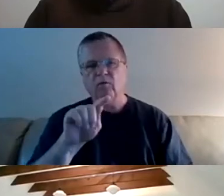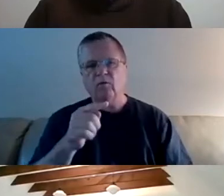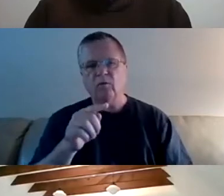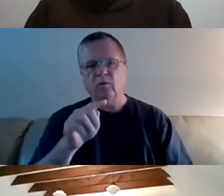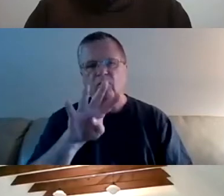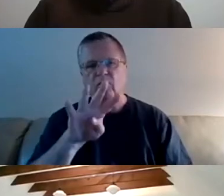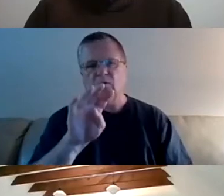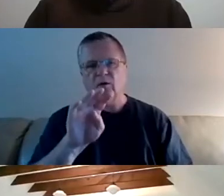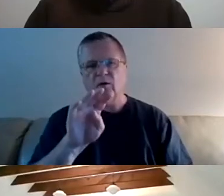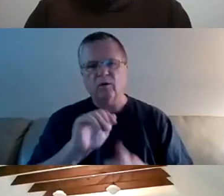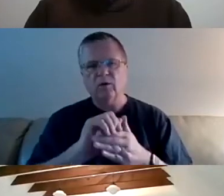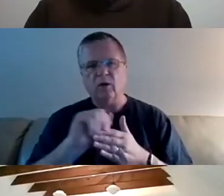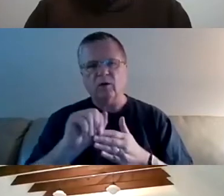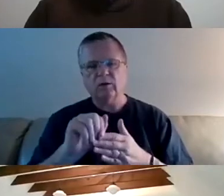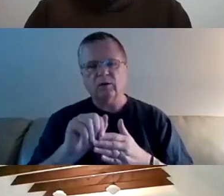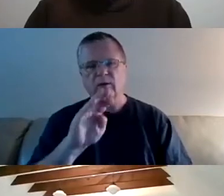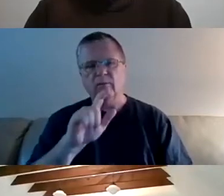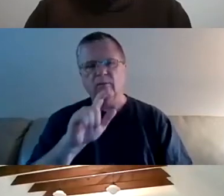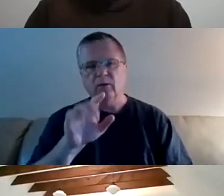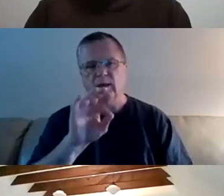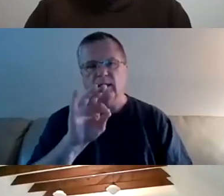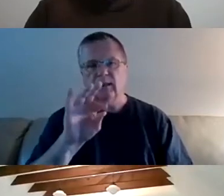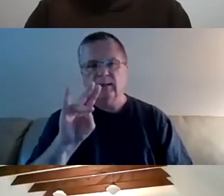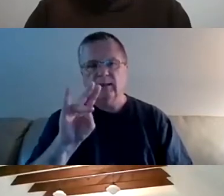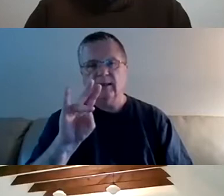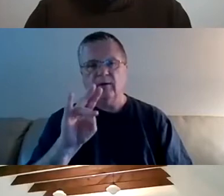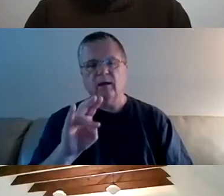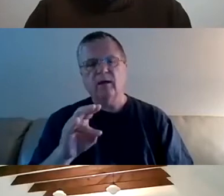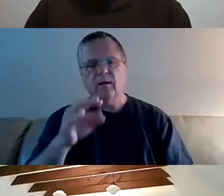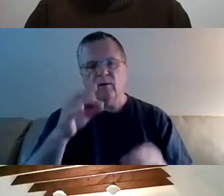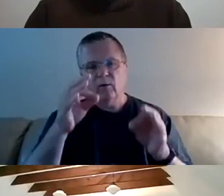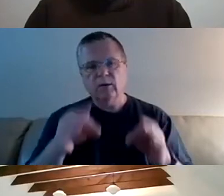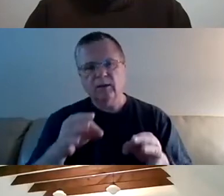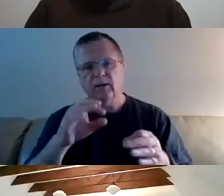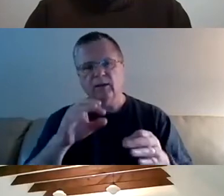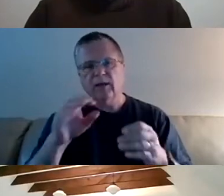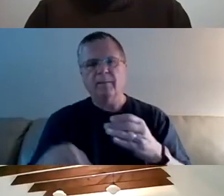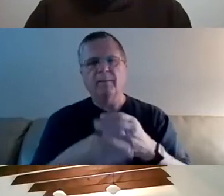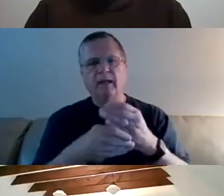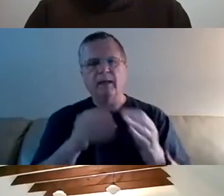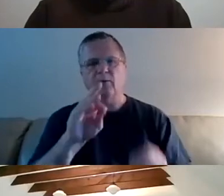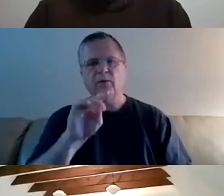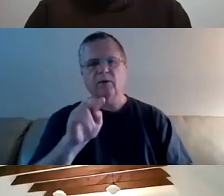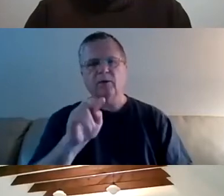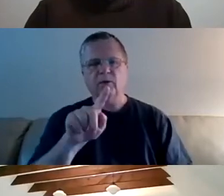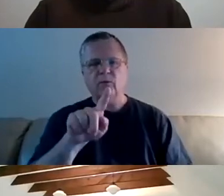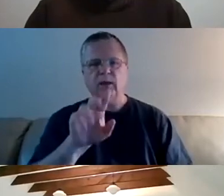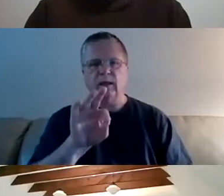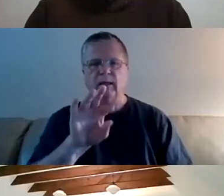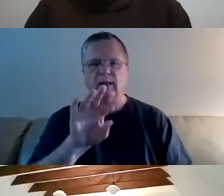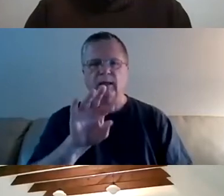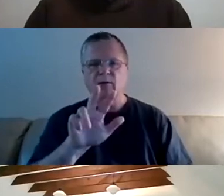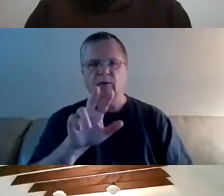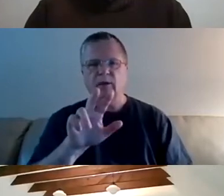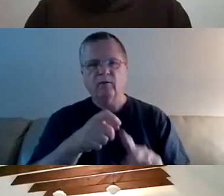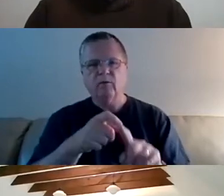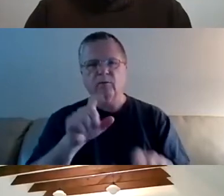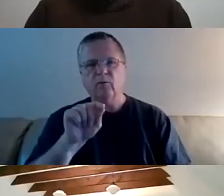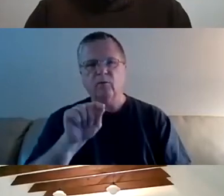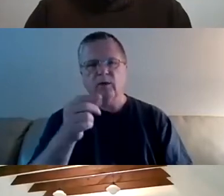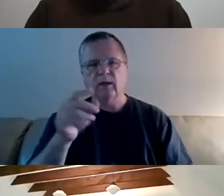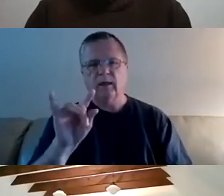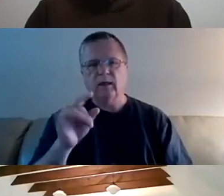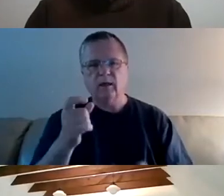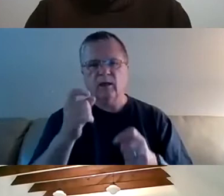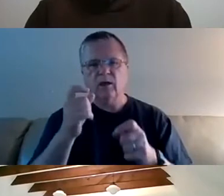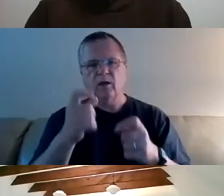$104,400. Bill Number 997, resolution amending Resolution 193 of 2018, which authorized the mayor